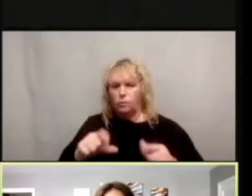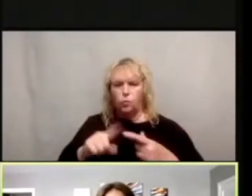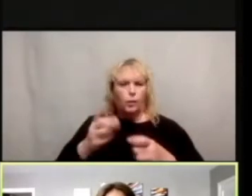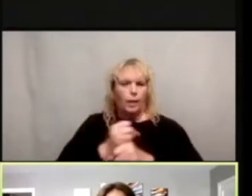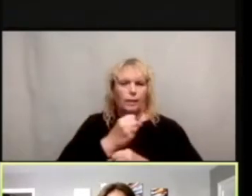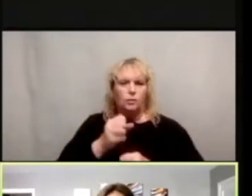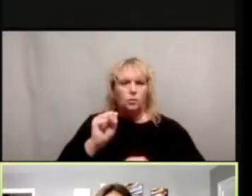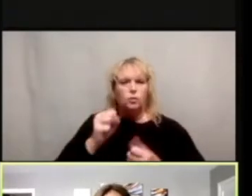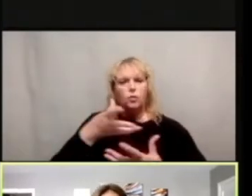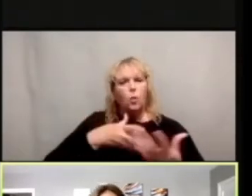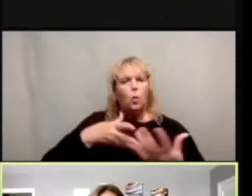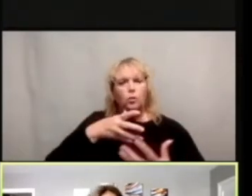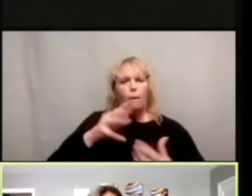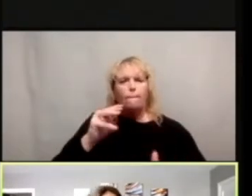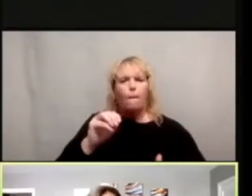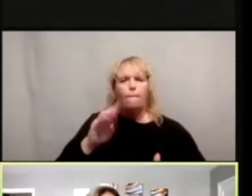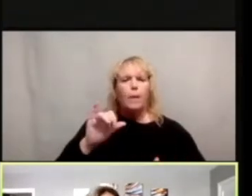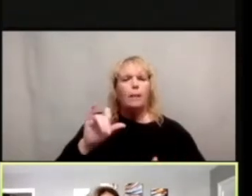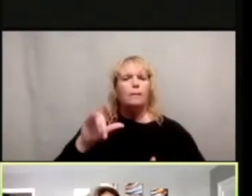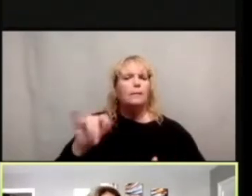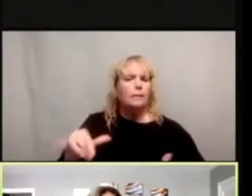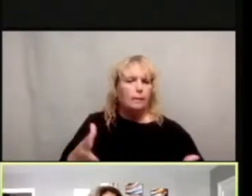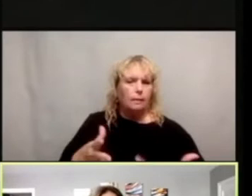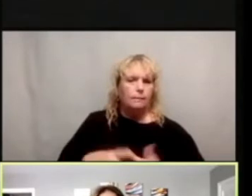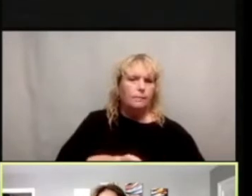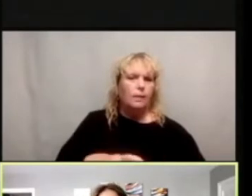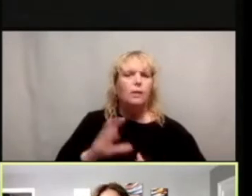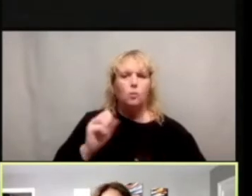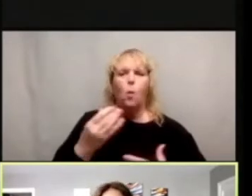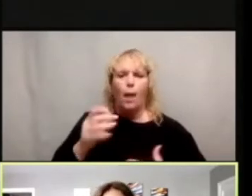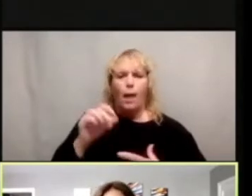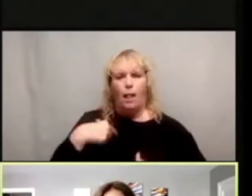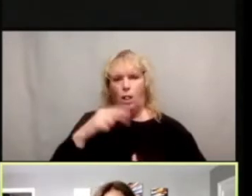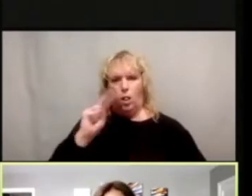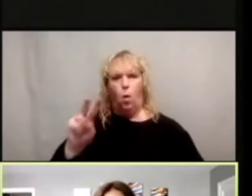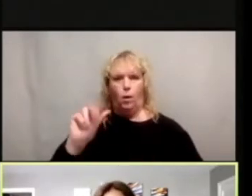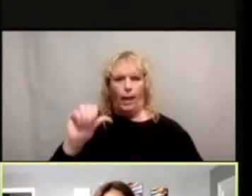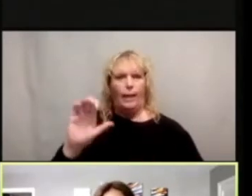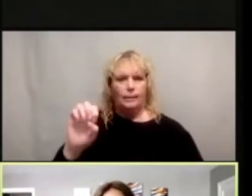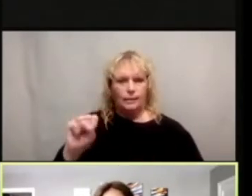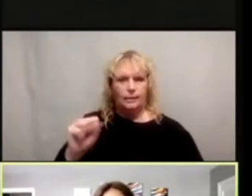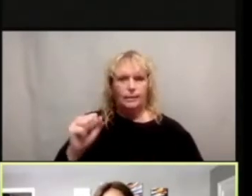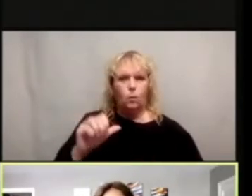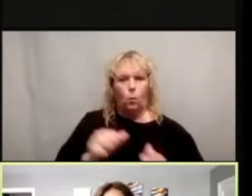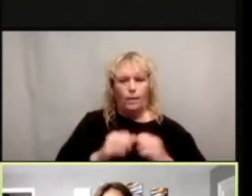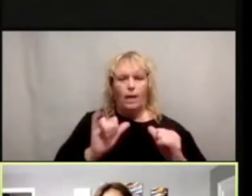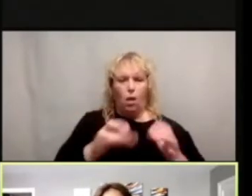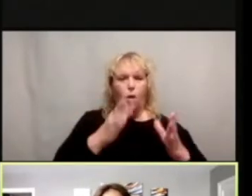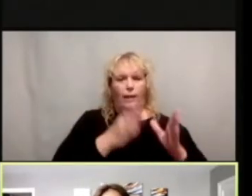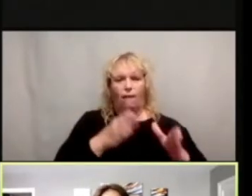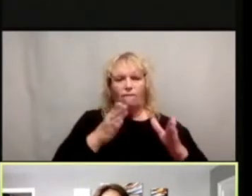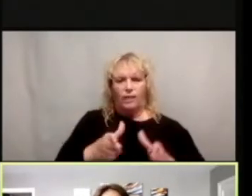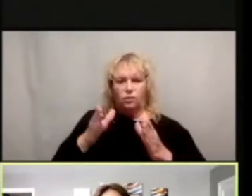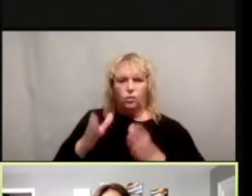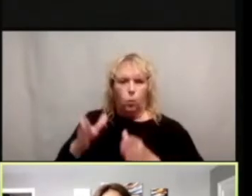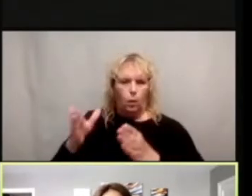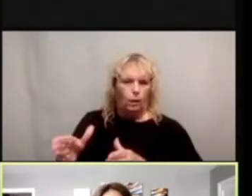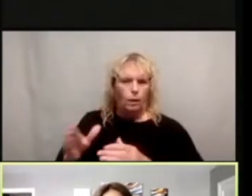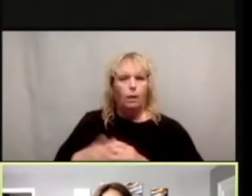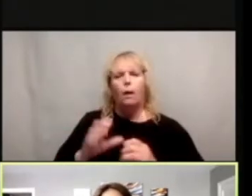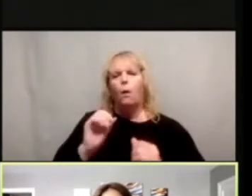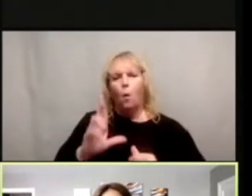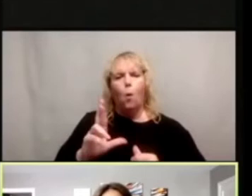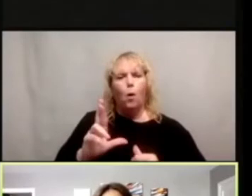mobility, right? So understanding that, yes, ACEs, we can look at the individual level or even within a